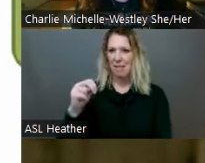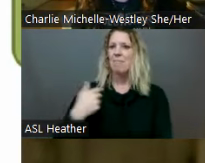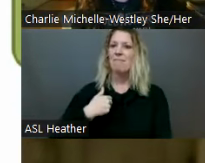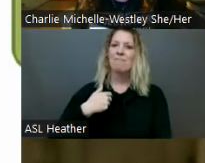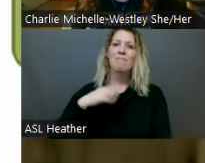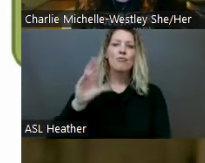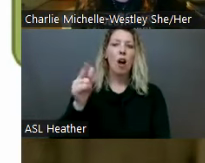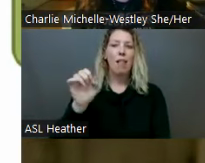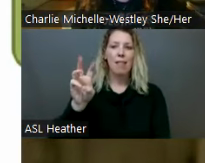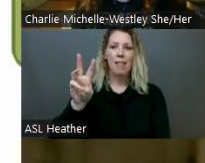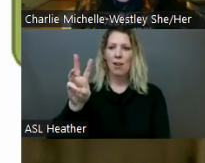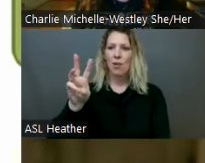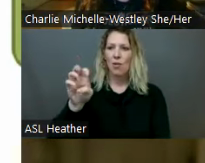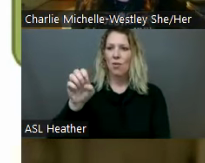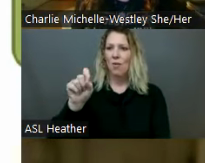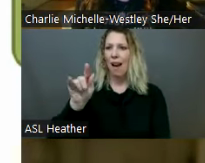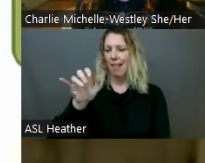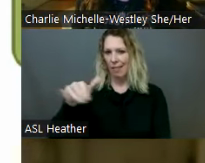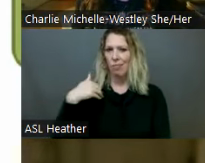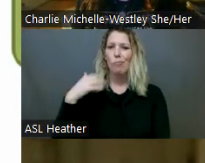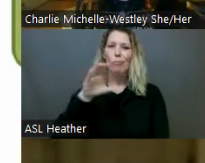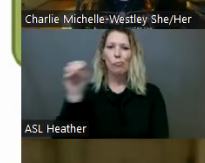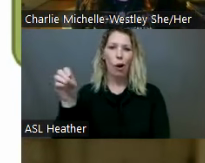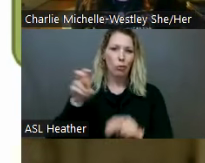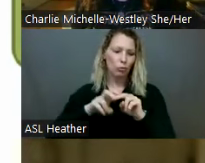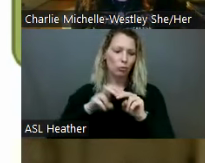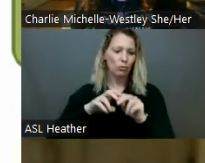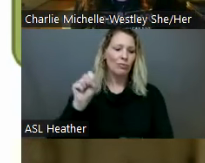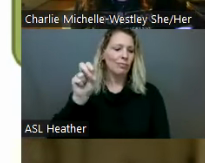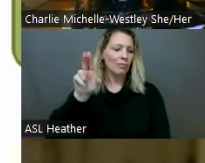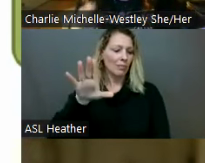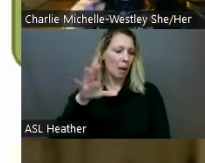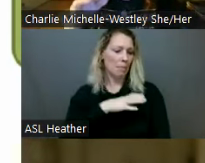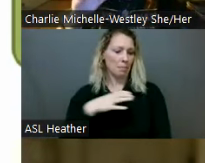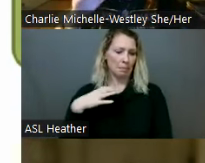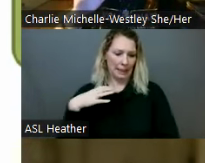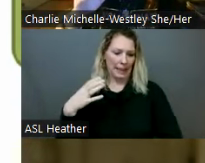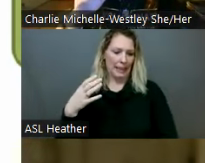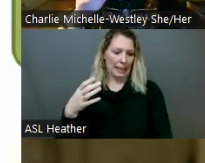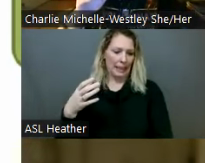Officer Accountability phase, or subcommittee rather. And